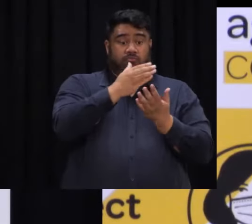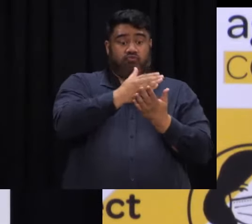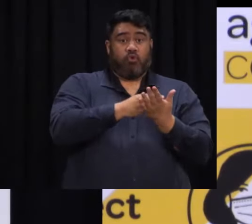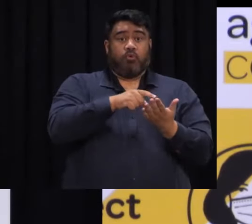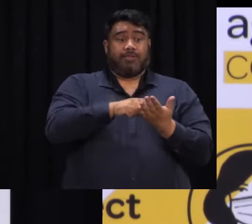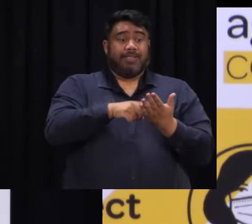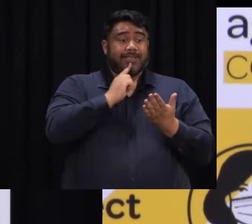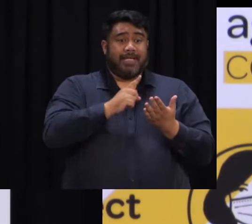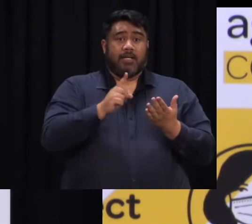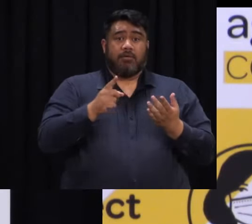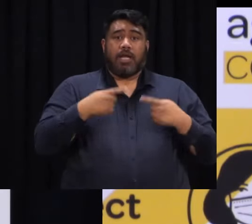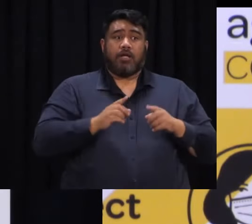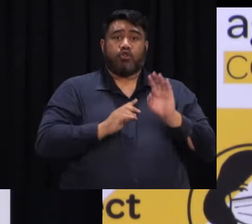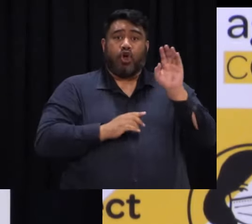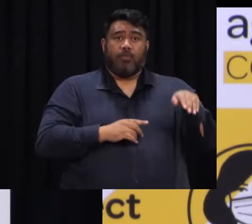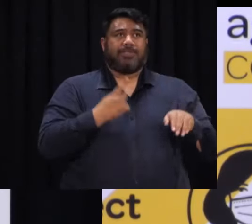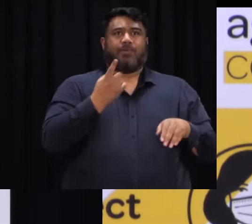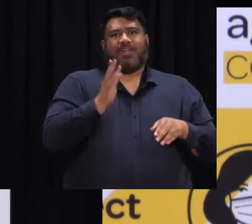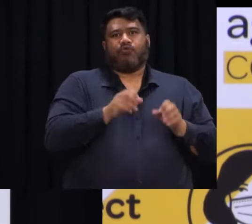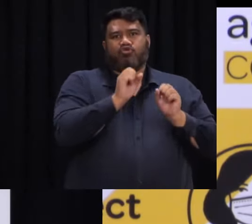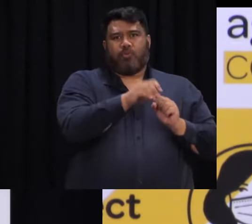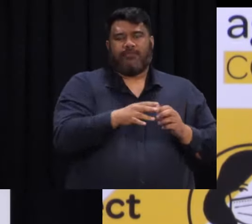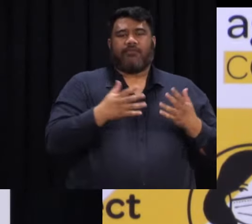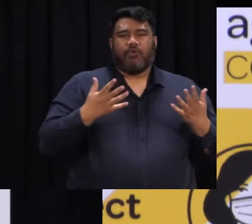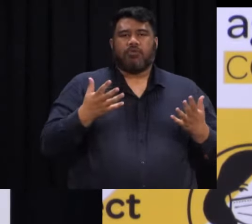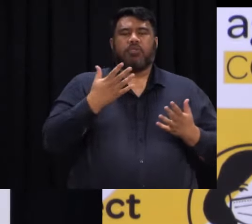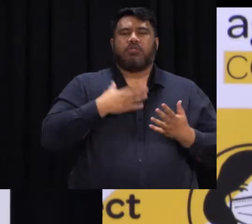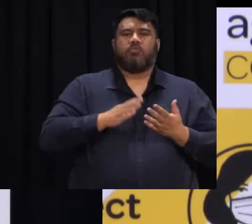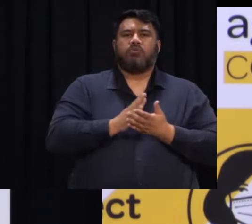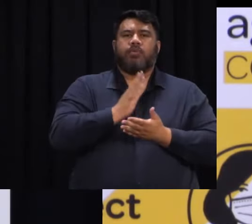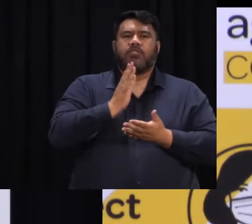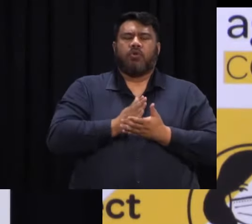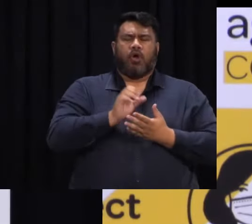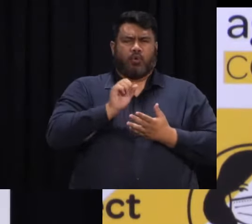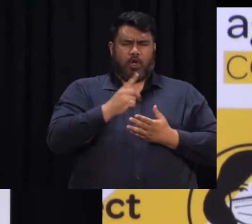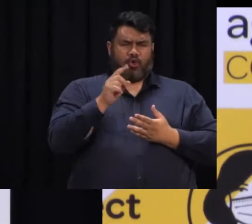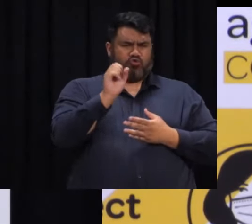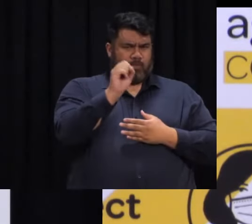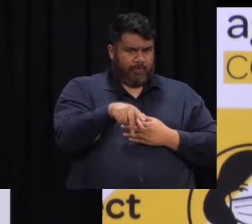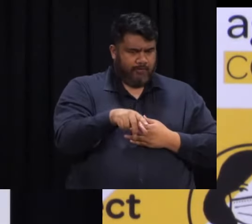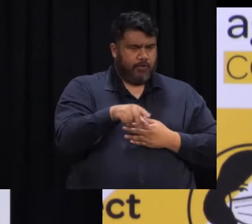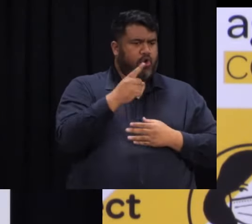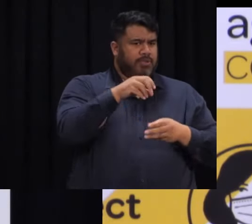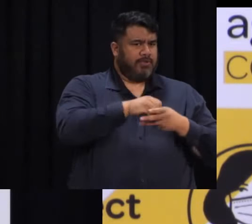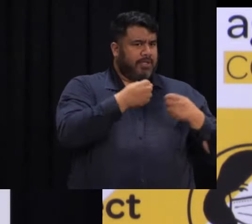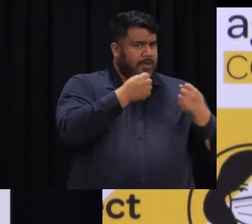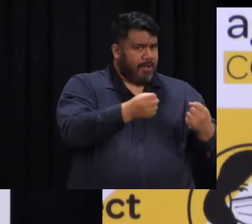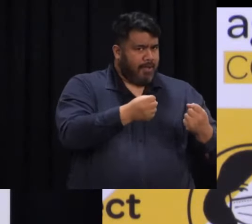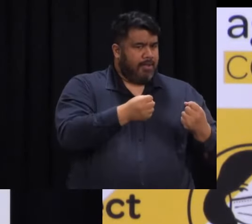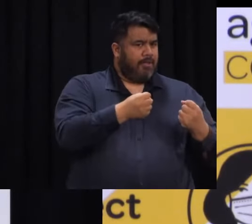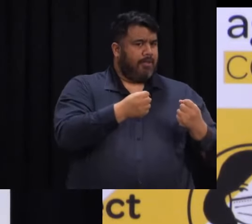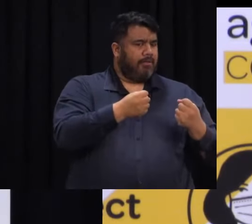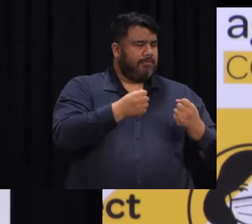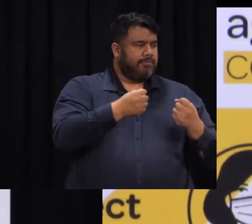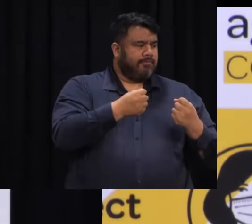travel to their bail address. Someone needed to drop them off. So what we were working through is which of those individuals involved in that drop-off were